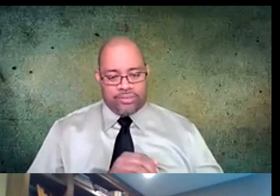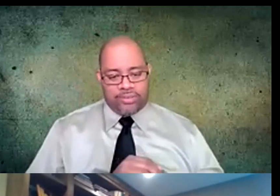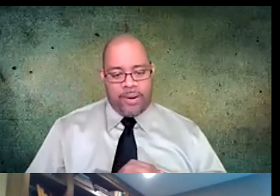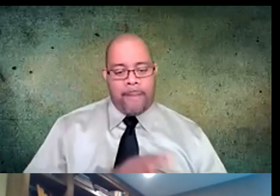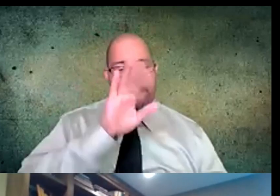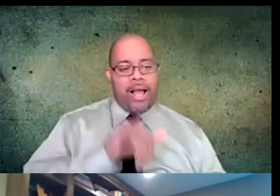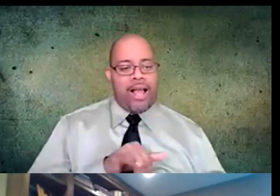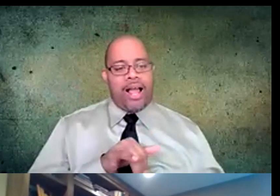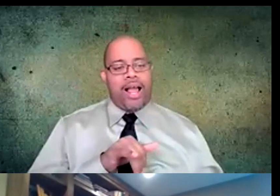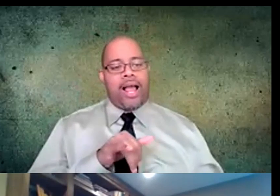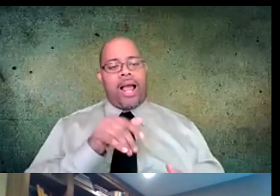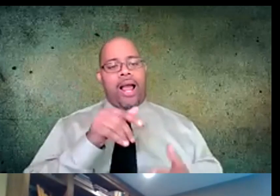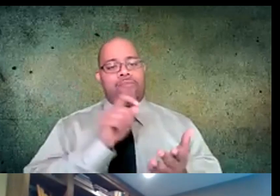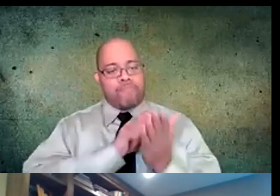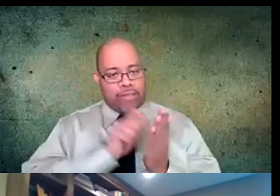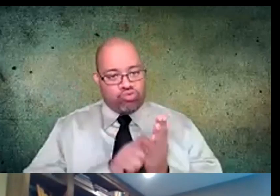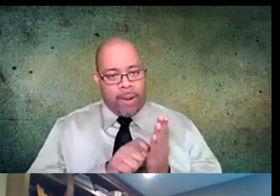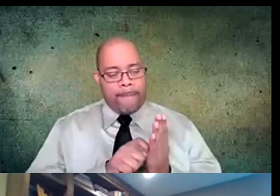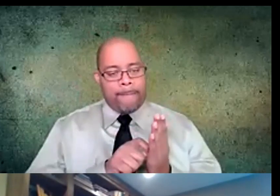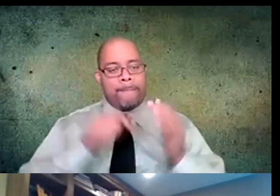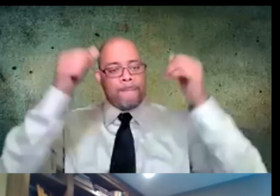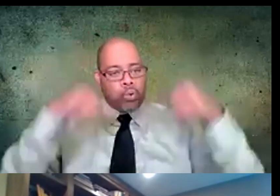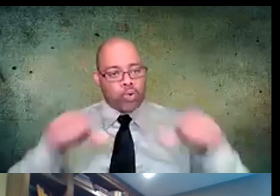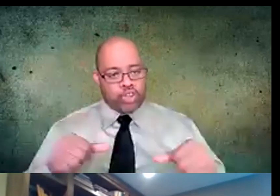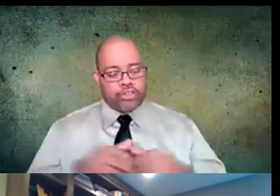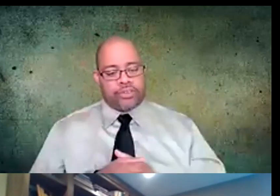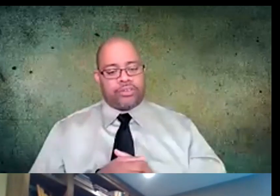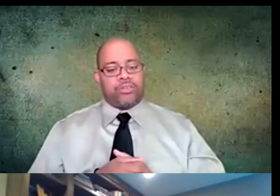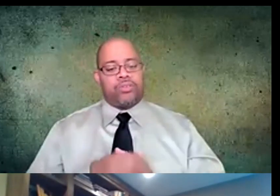by manuscript, posters,